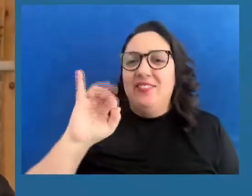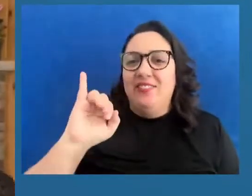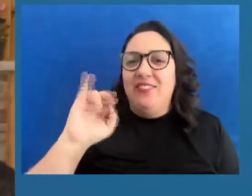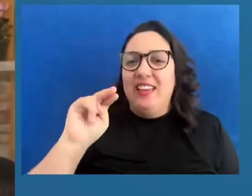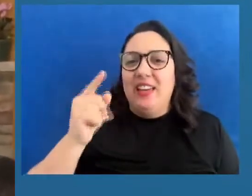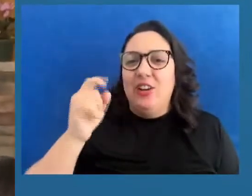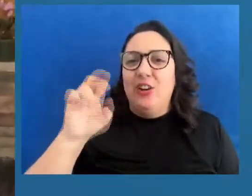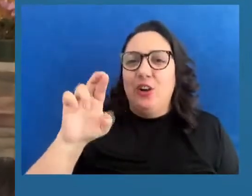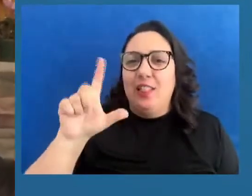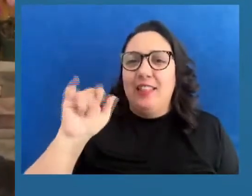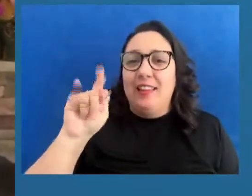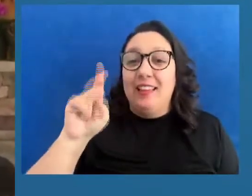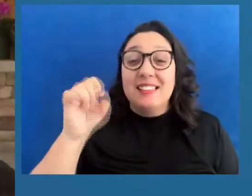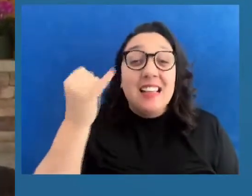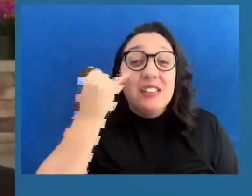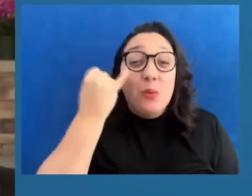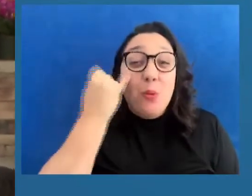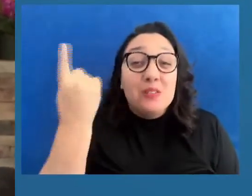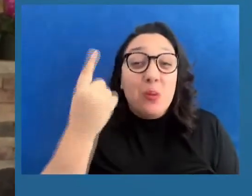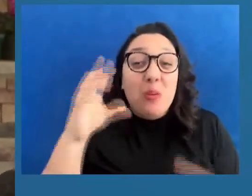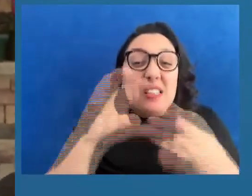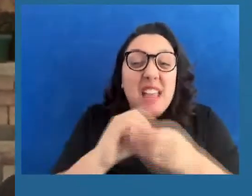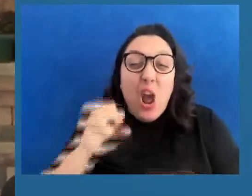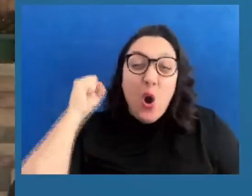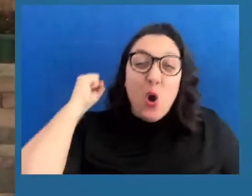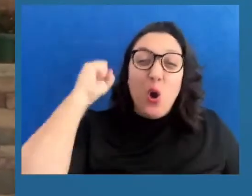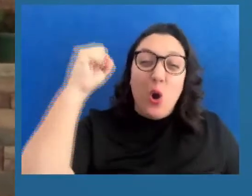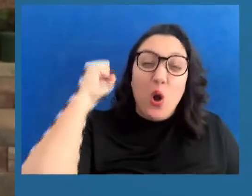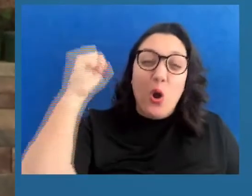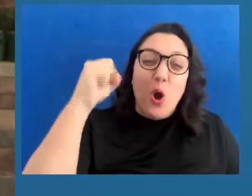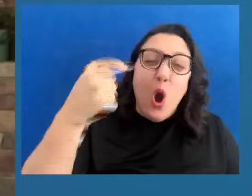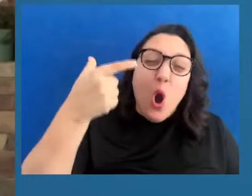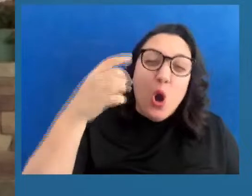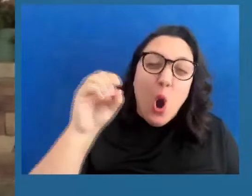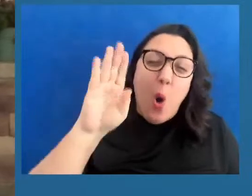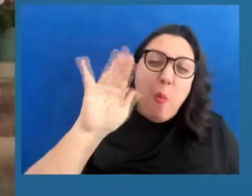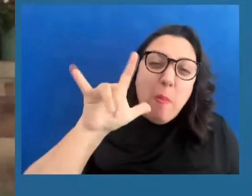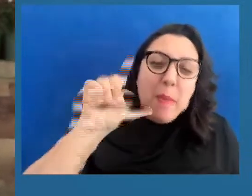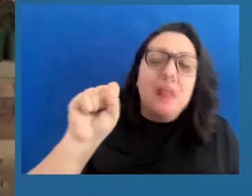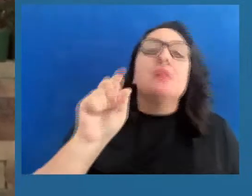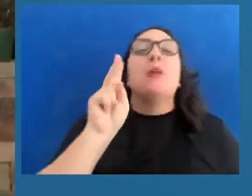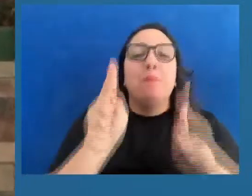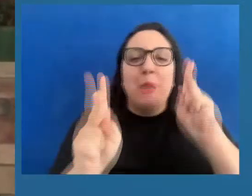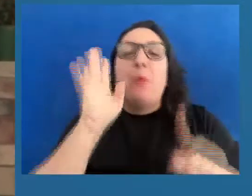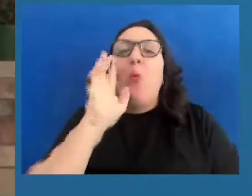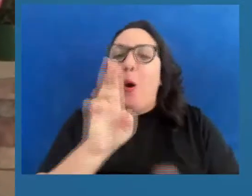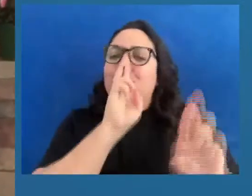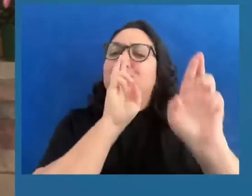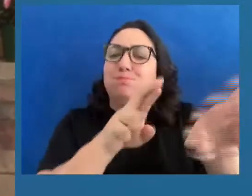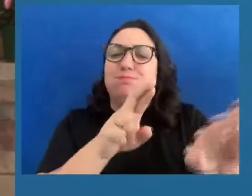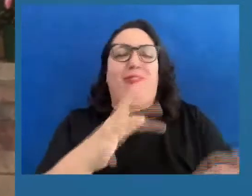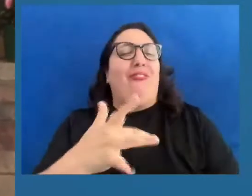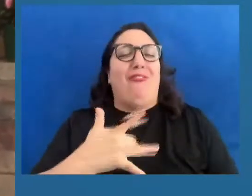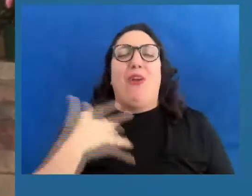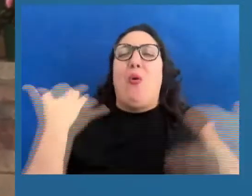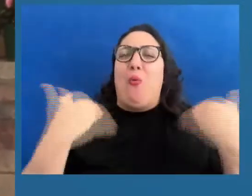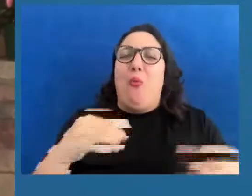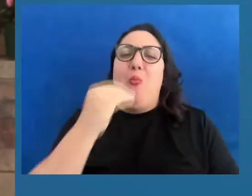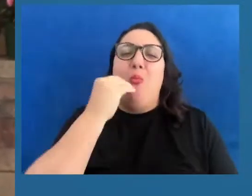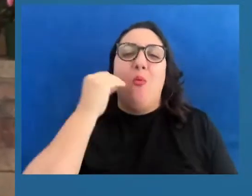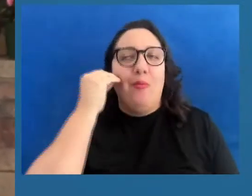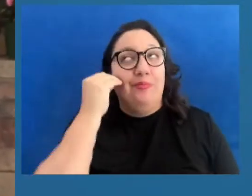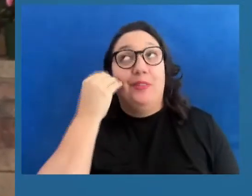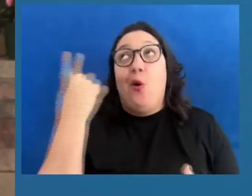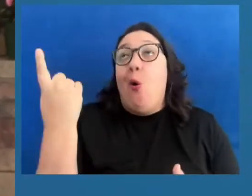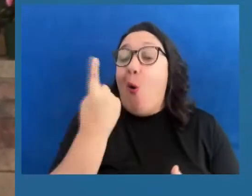"Go Bills," you'll get an answer back, right? Go Bills. I'm right at home. And there's always next year. It's kind of